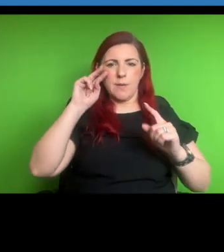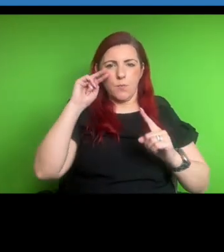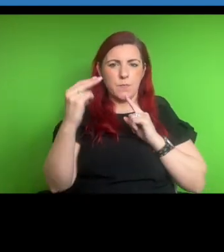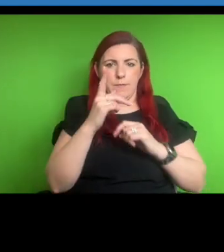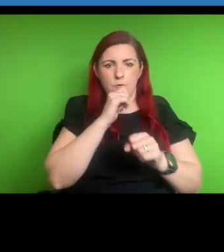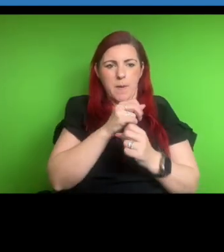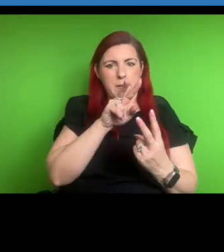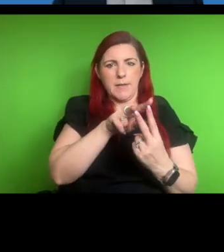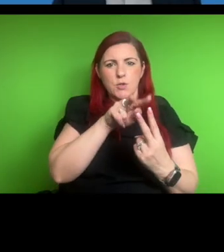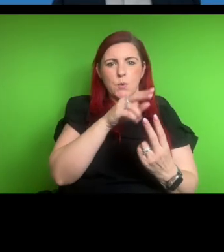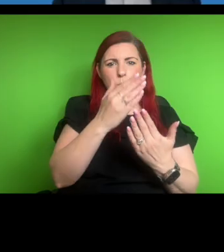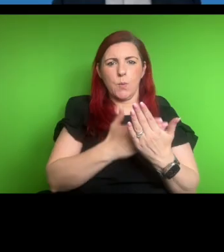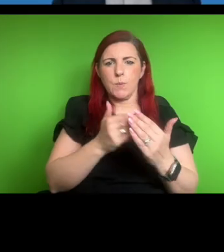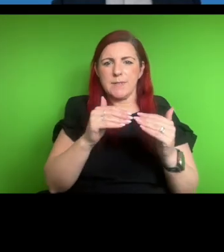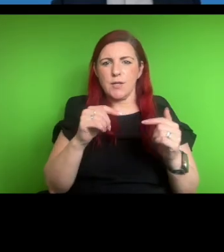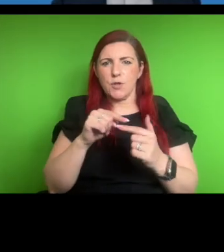particularly the